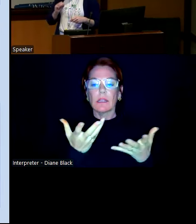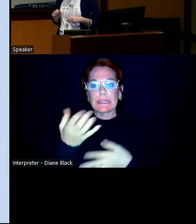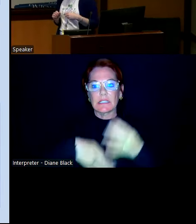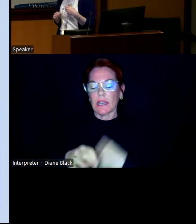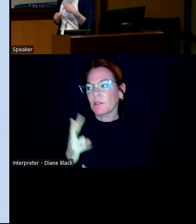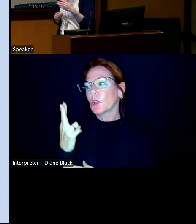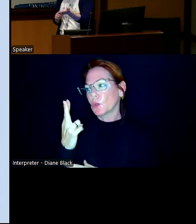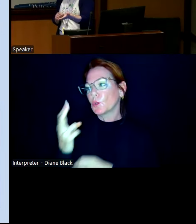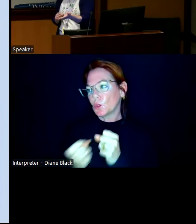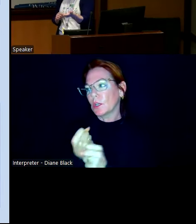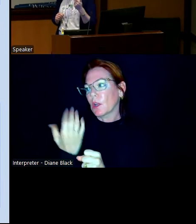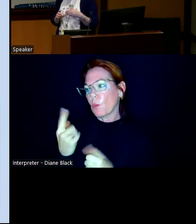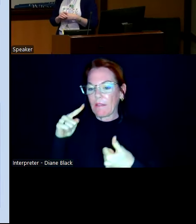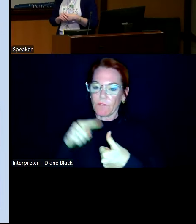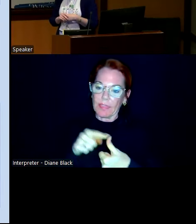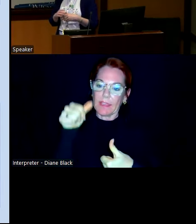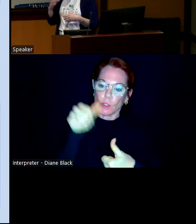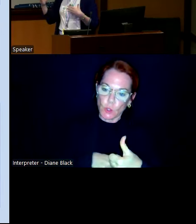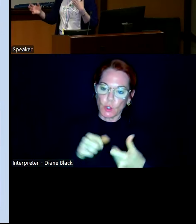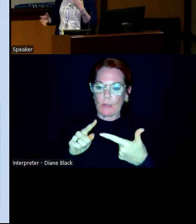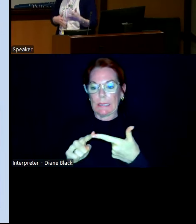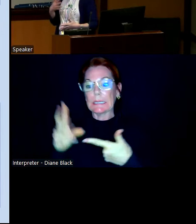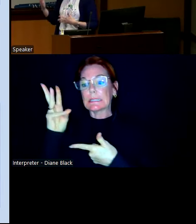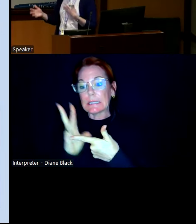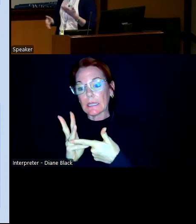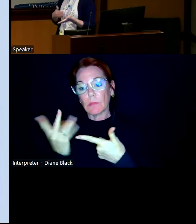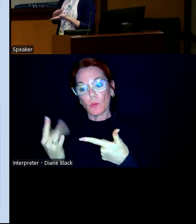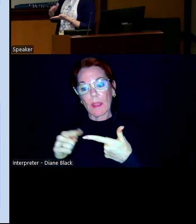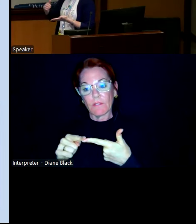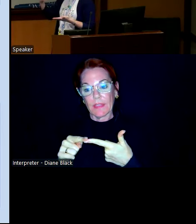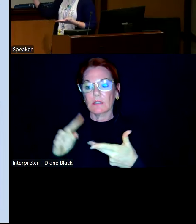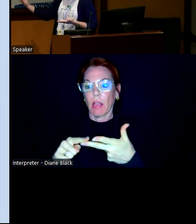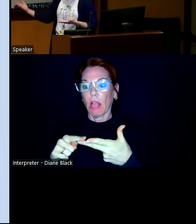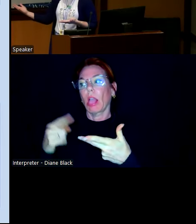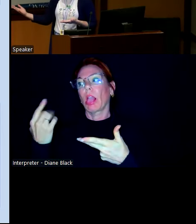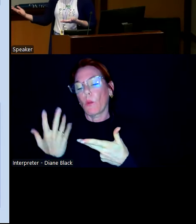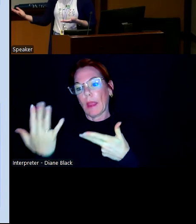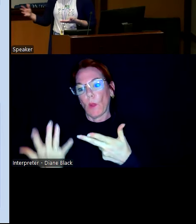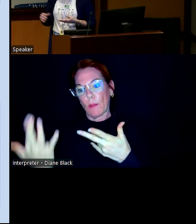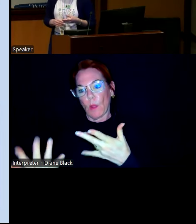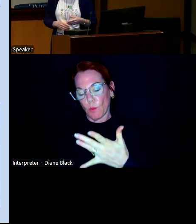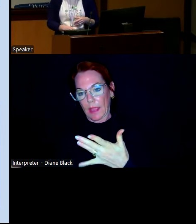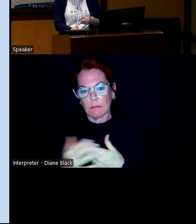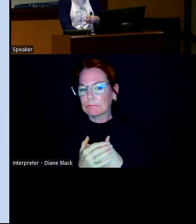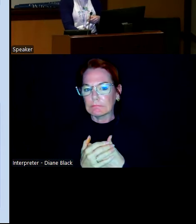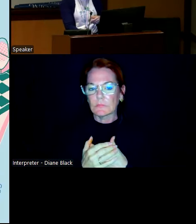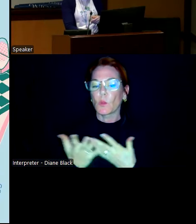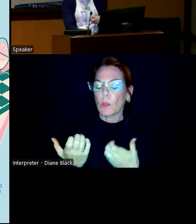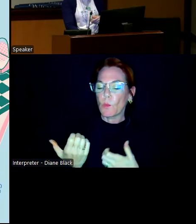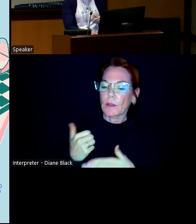a 6 months wait for this surgery, a year wait for this surgery. If we know that, we can help create that journey that makes sense for them.